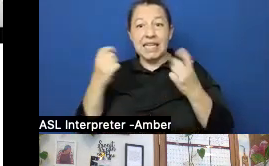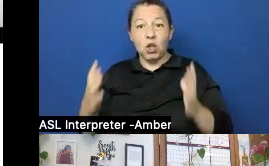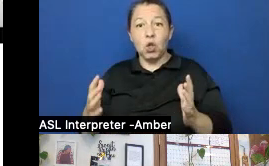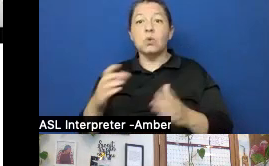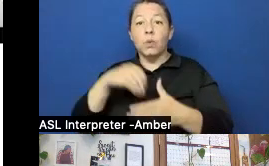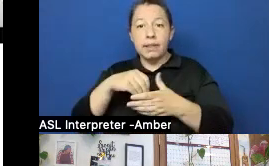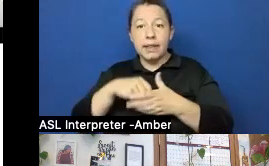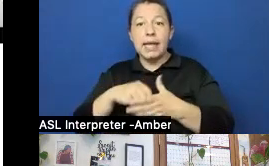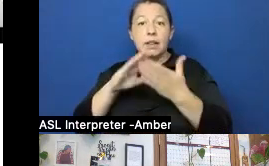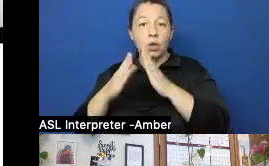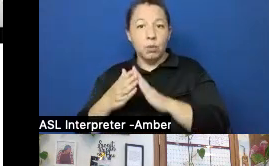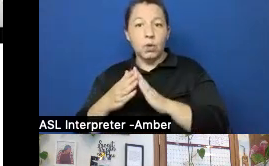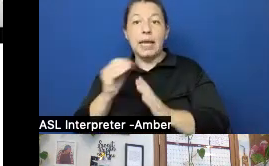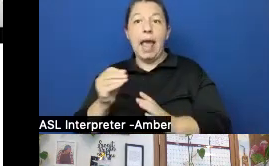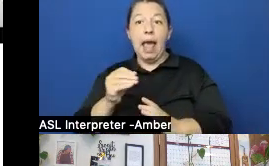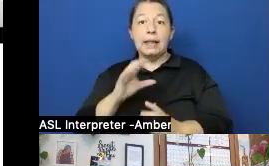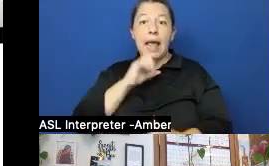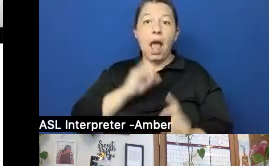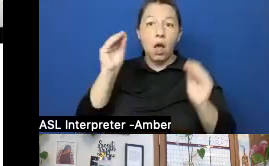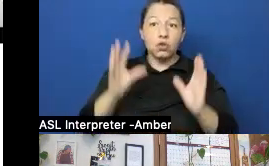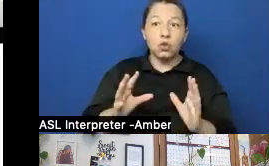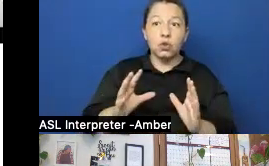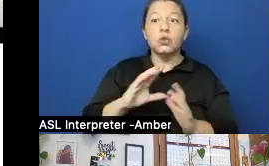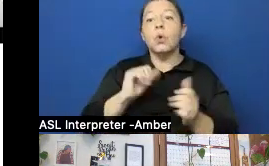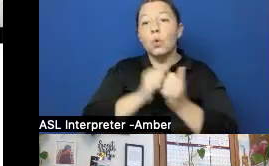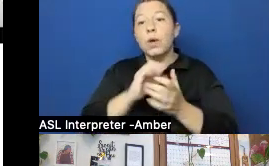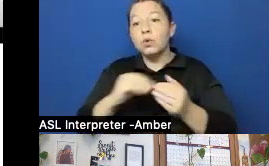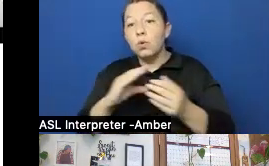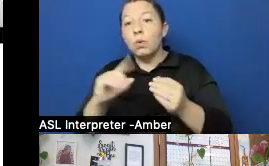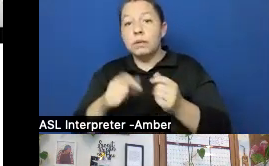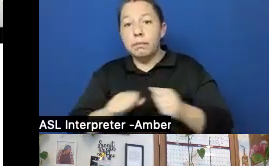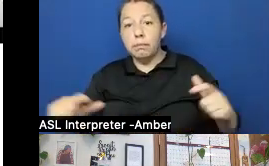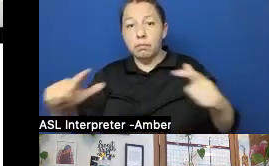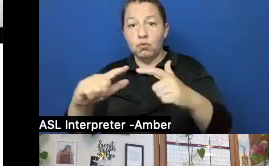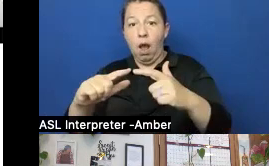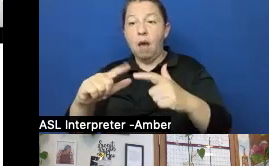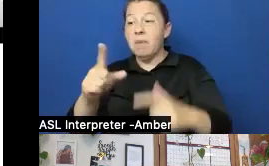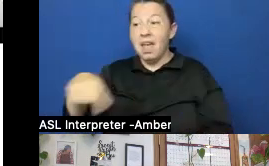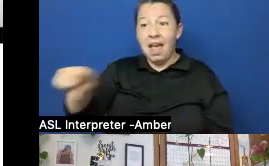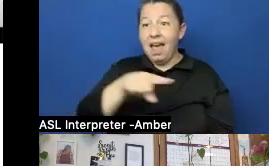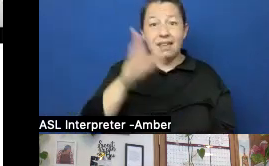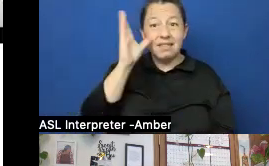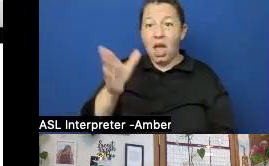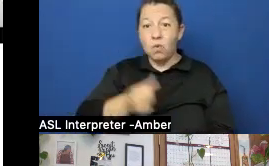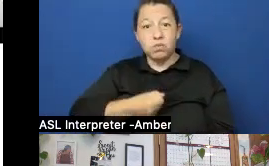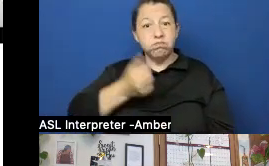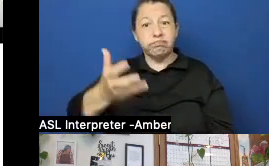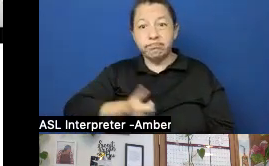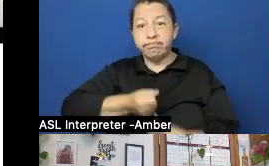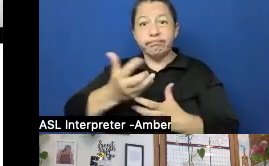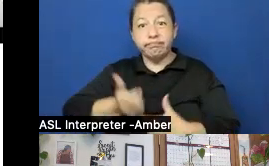with stories about the tribe. And they would tell you stories and